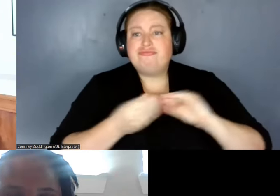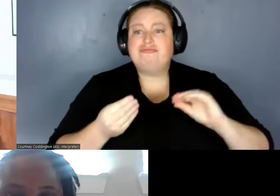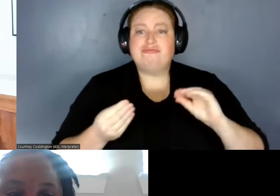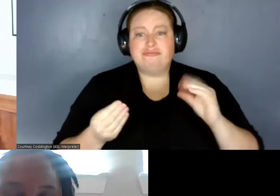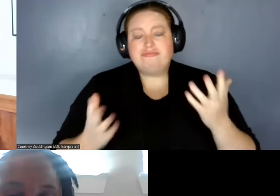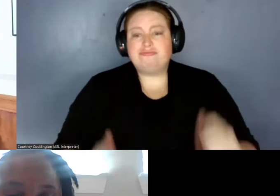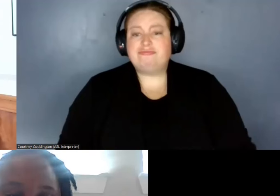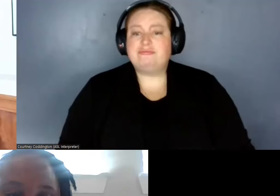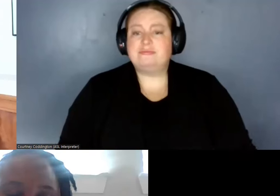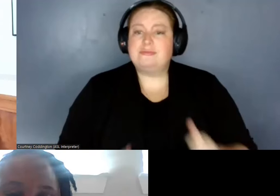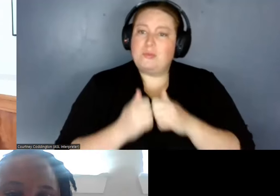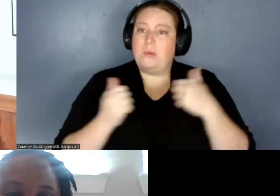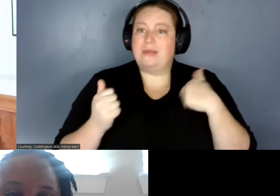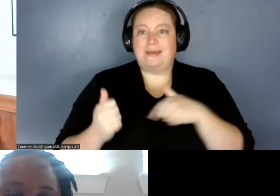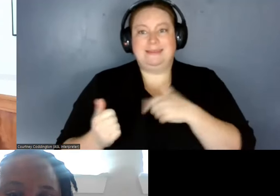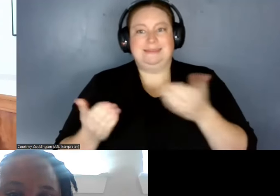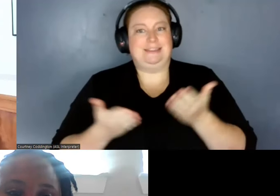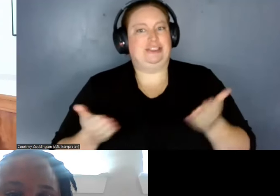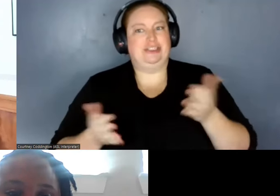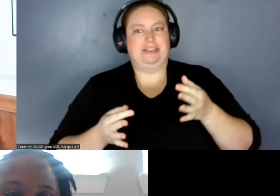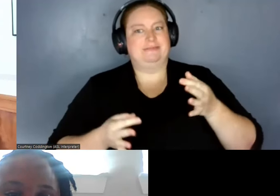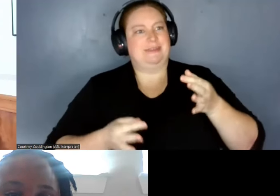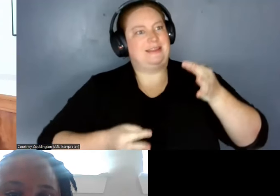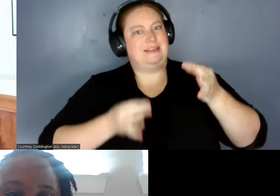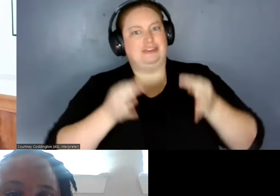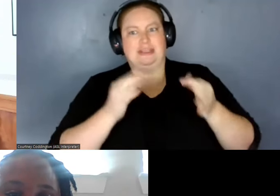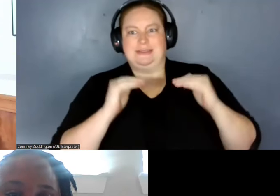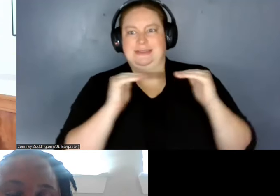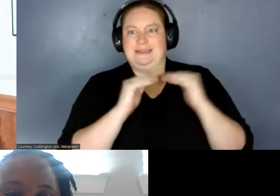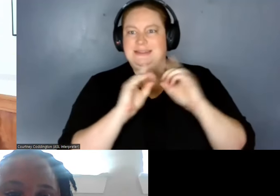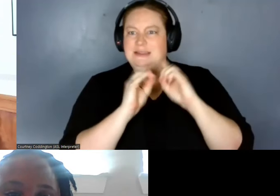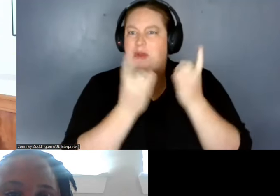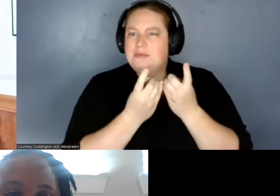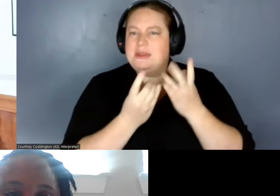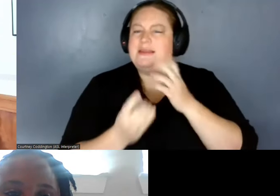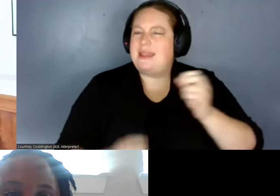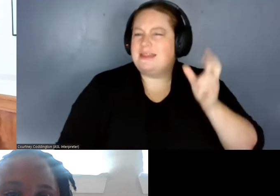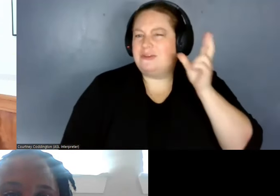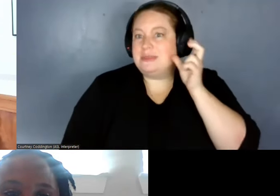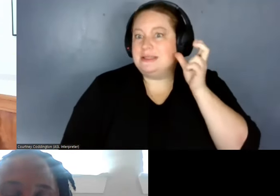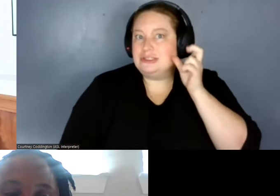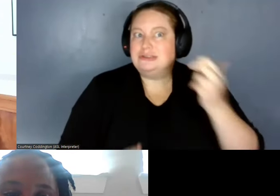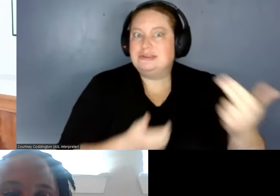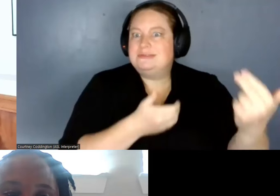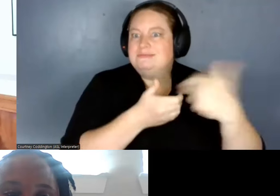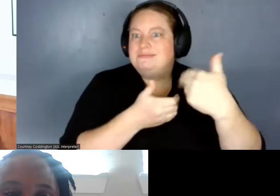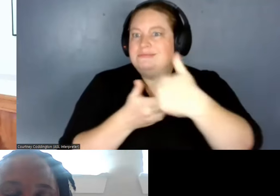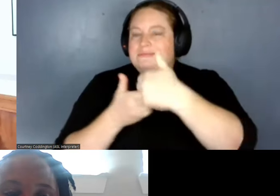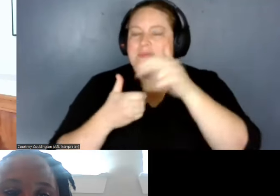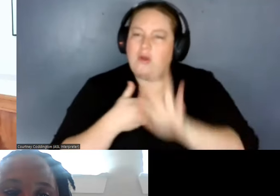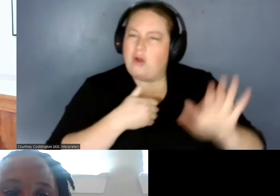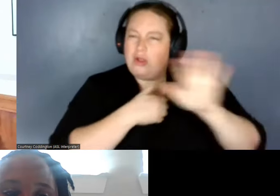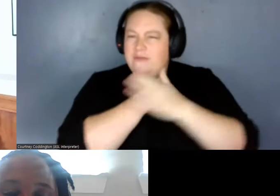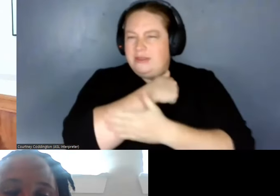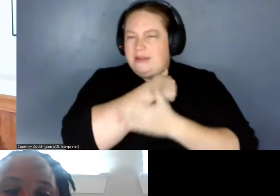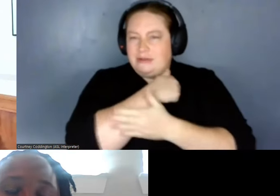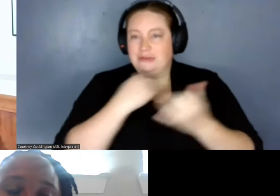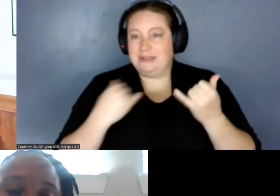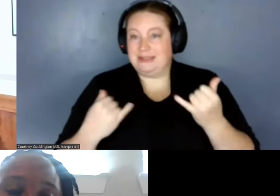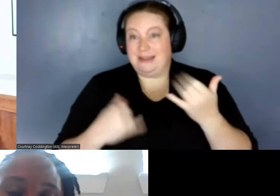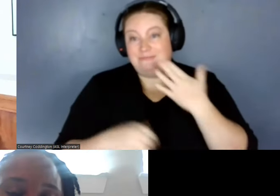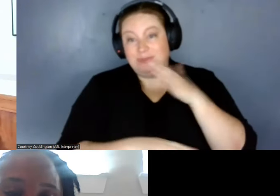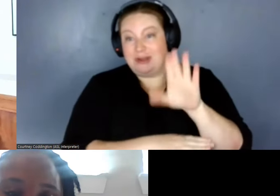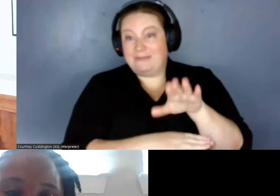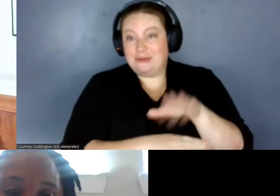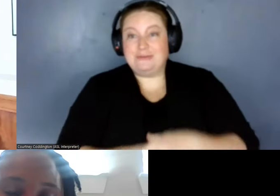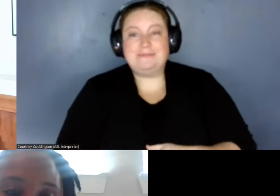story with us at the Justice Department and with listeners who've joined us from across the country today. Good afternoon. Good